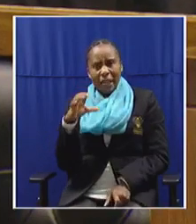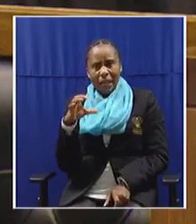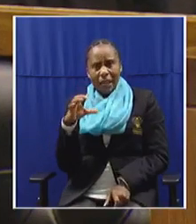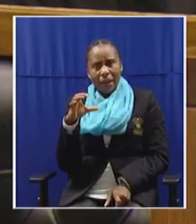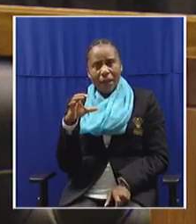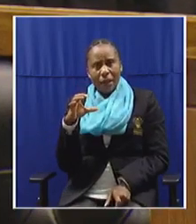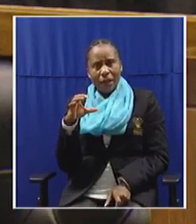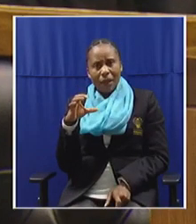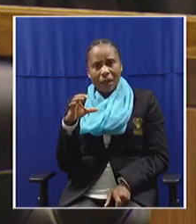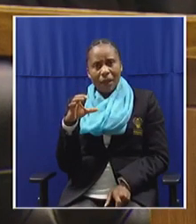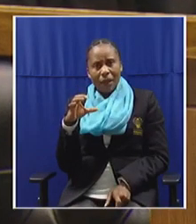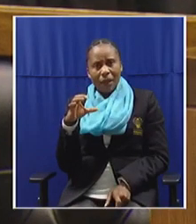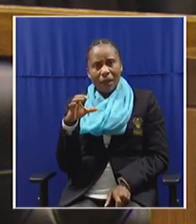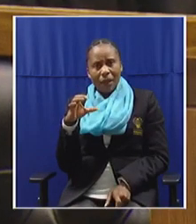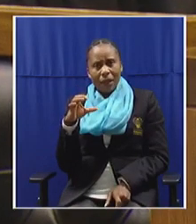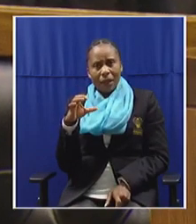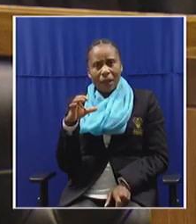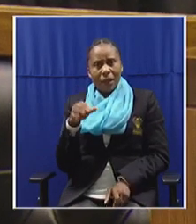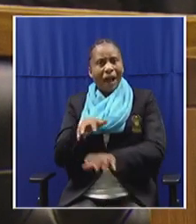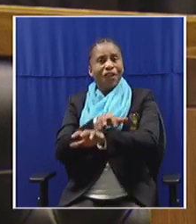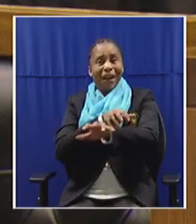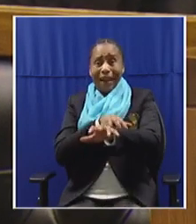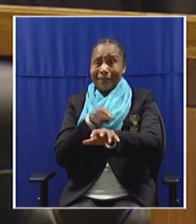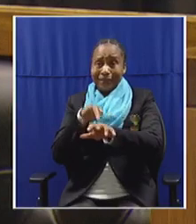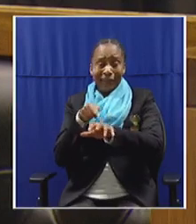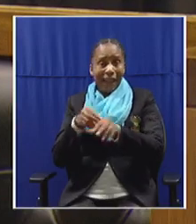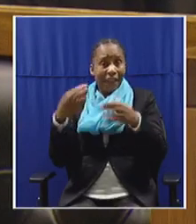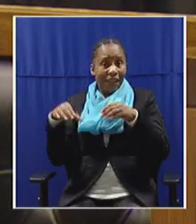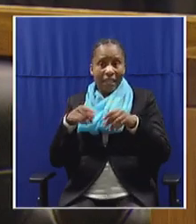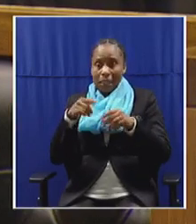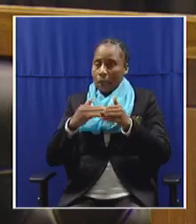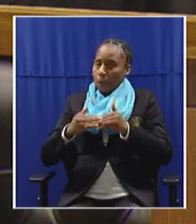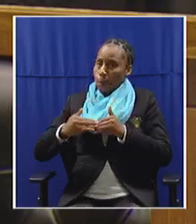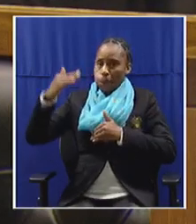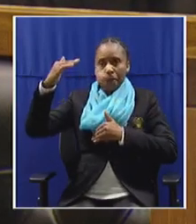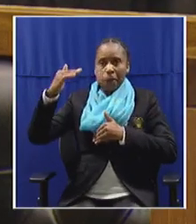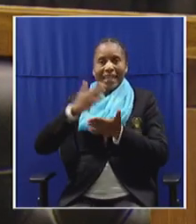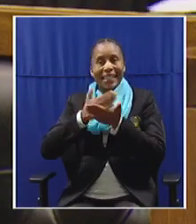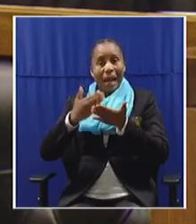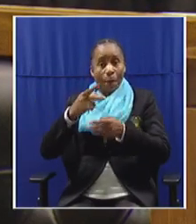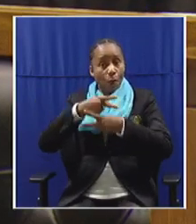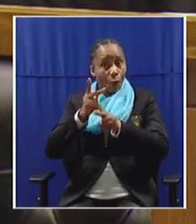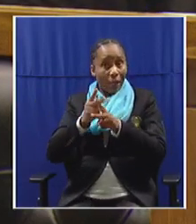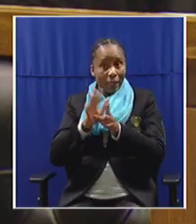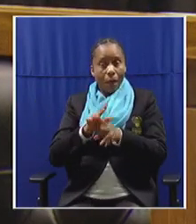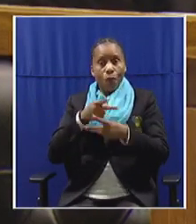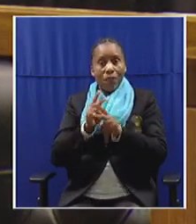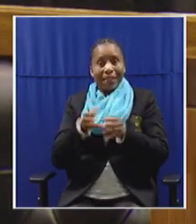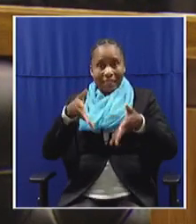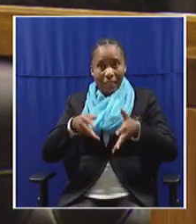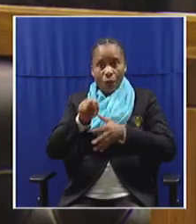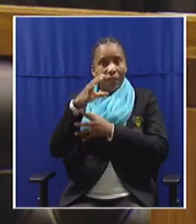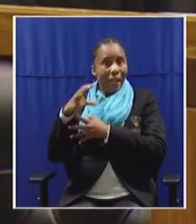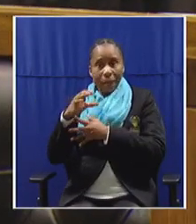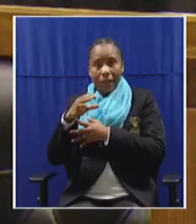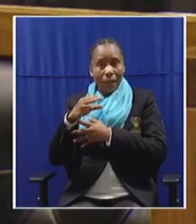high in terms of agriculture. And some of the products that are produced in Northern Cape, they cannot be found